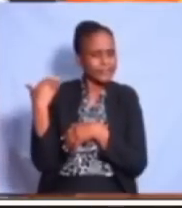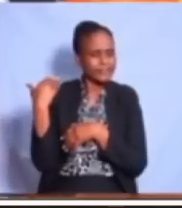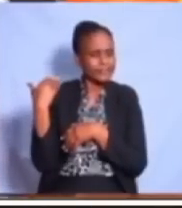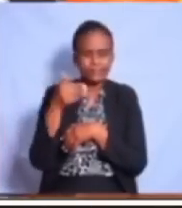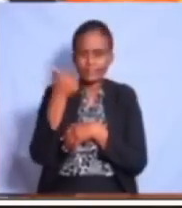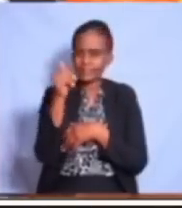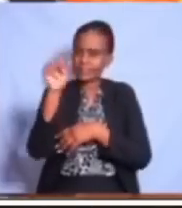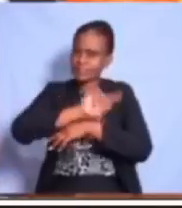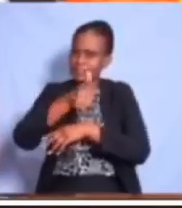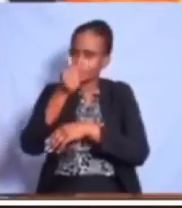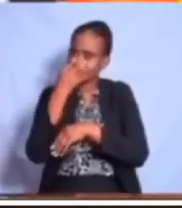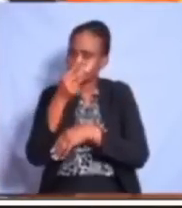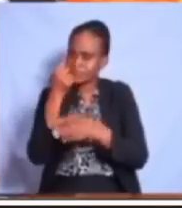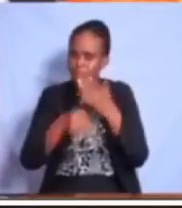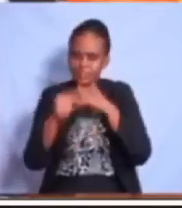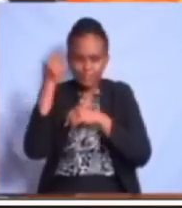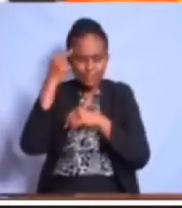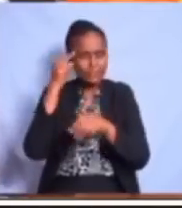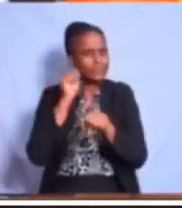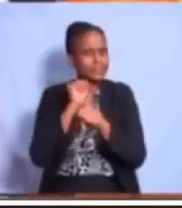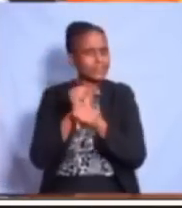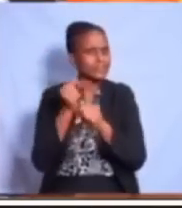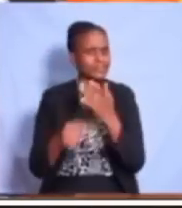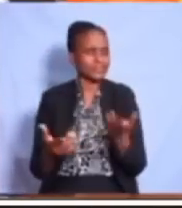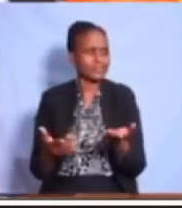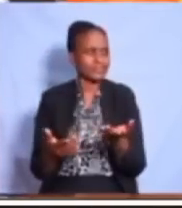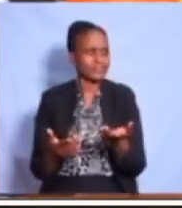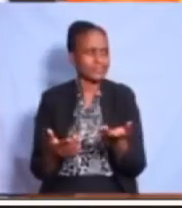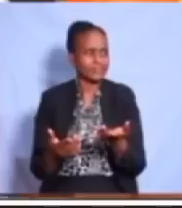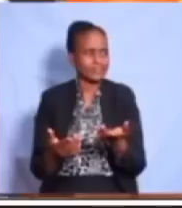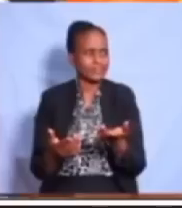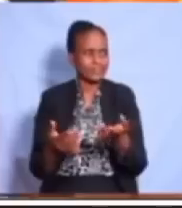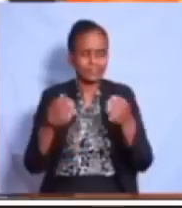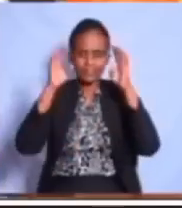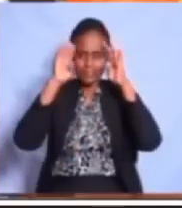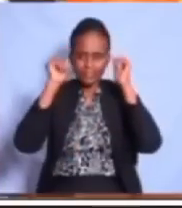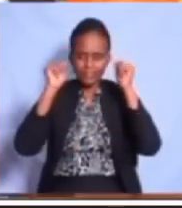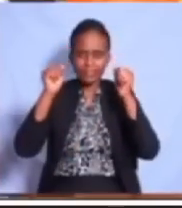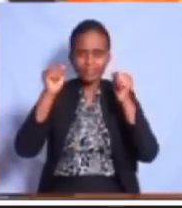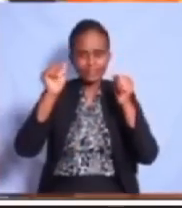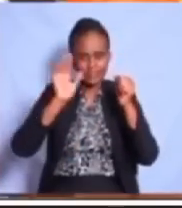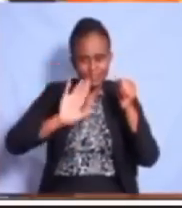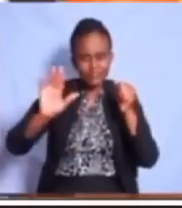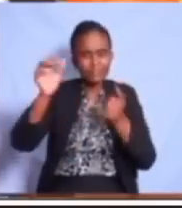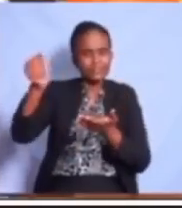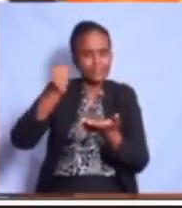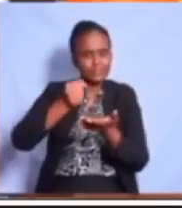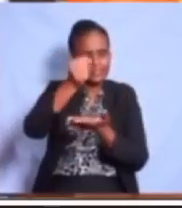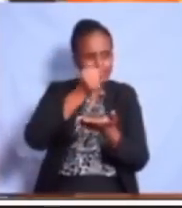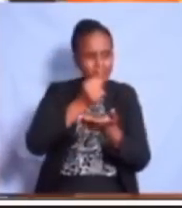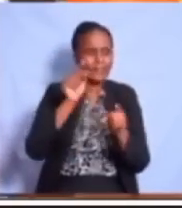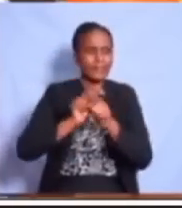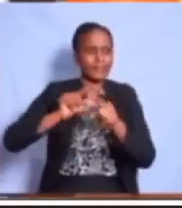10 days what this government has done. The president's own appointees, as at